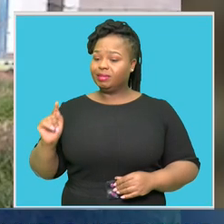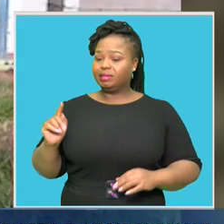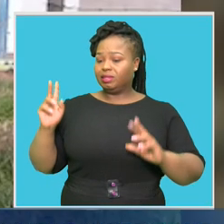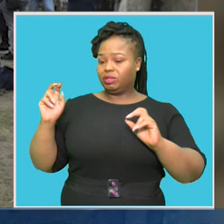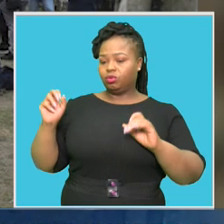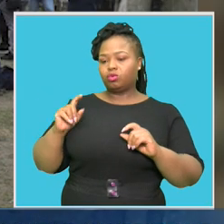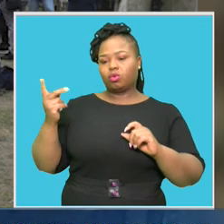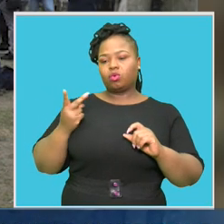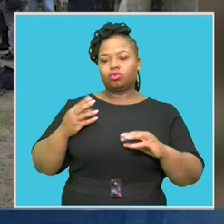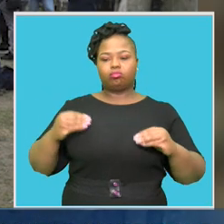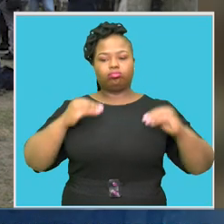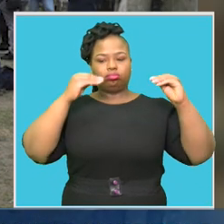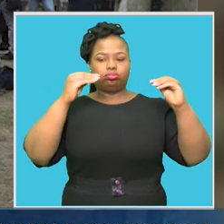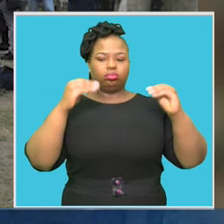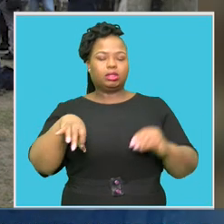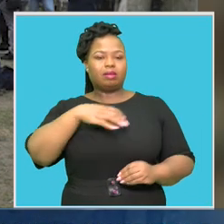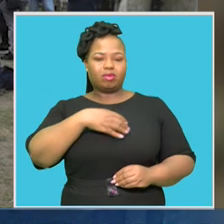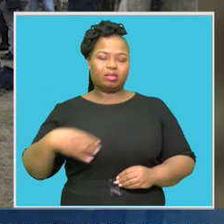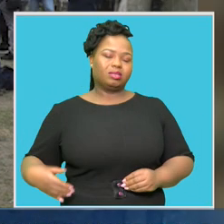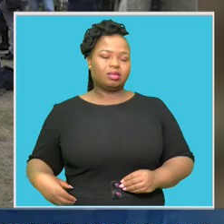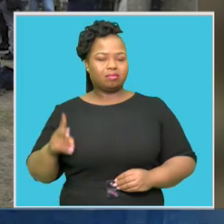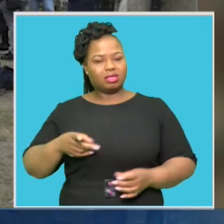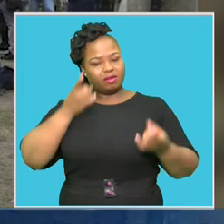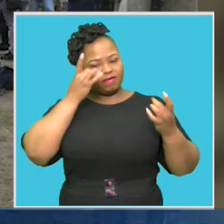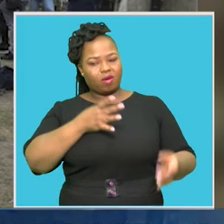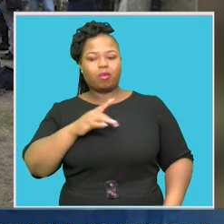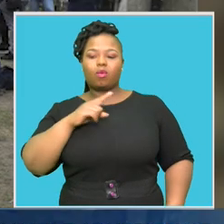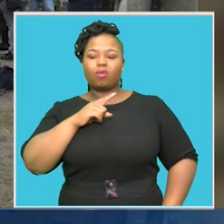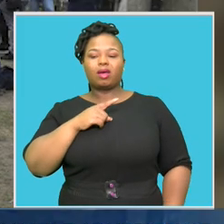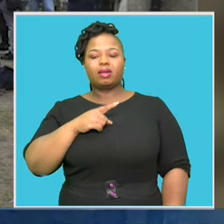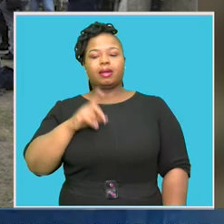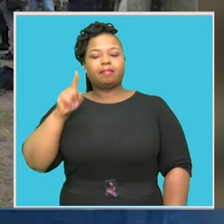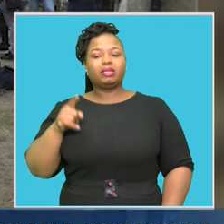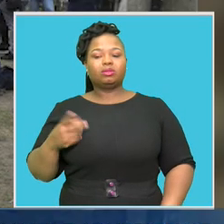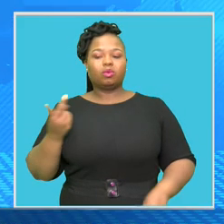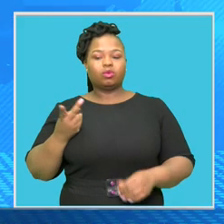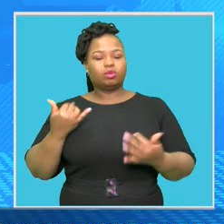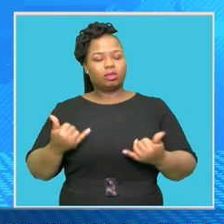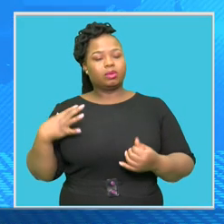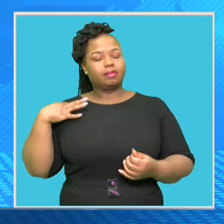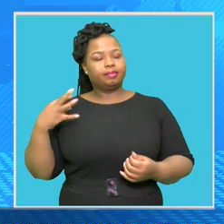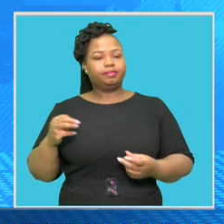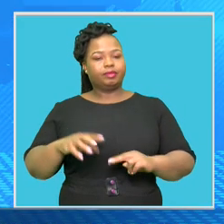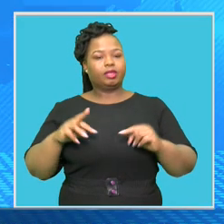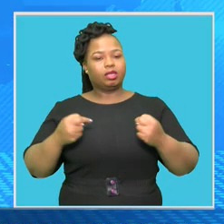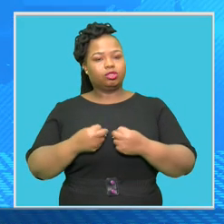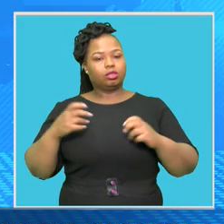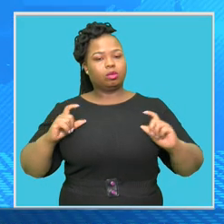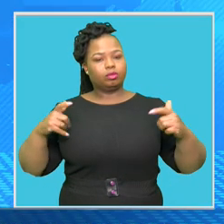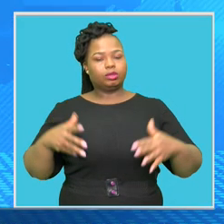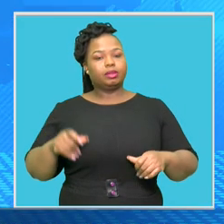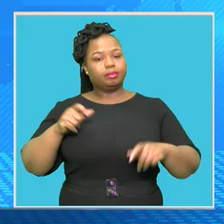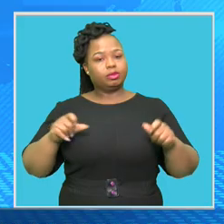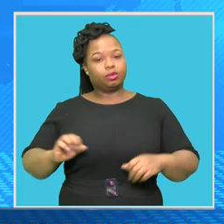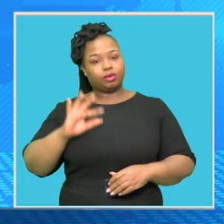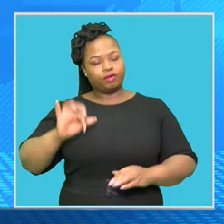be also escalated to the level of the President Who must be regularly briefed and in turn with the Minister and National Commissioner Keep the people of